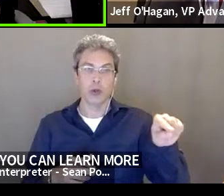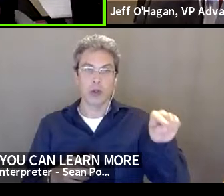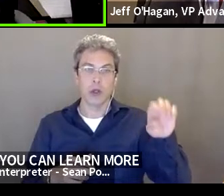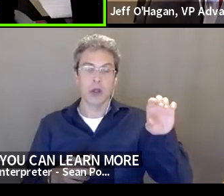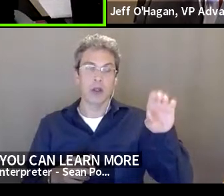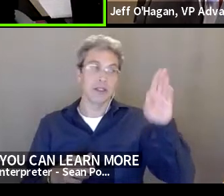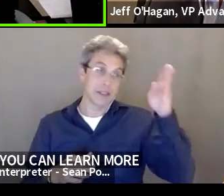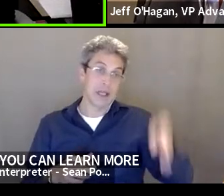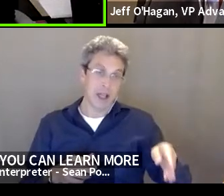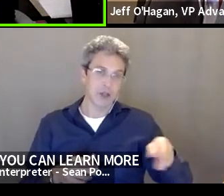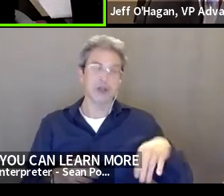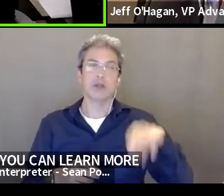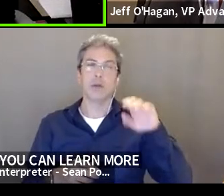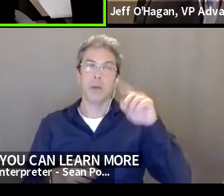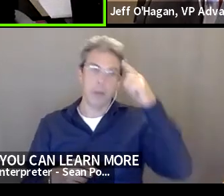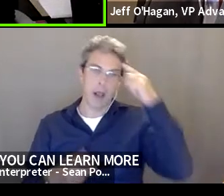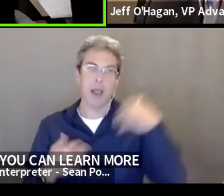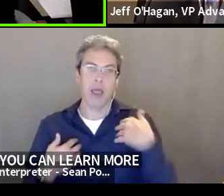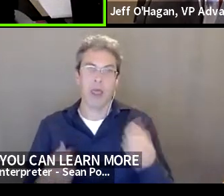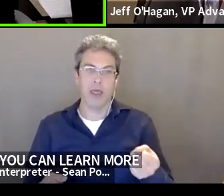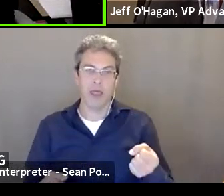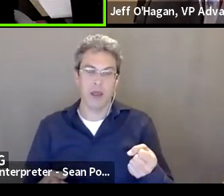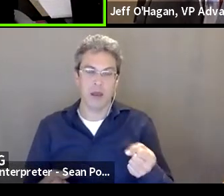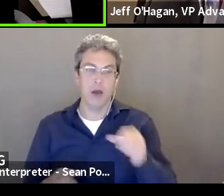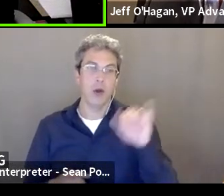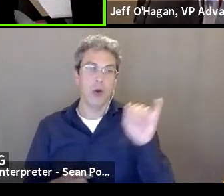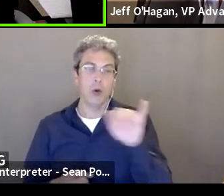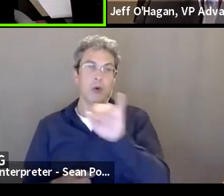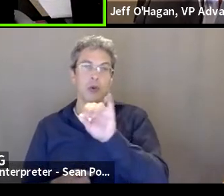yorku.ca/mental health. And also the